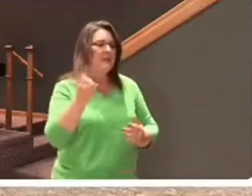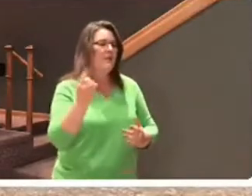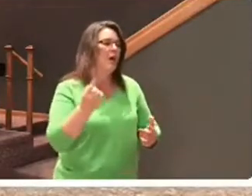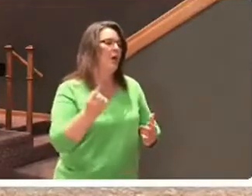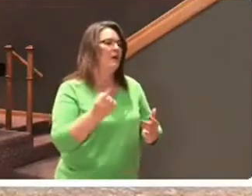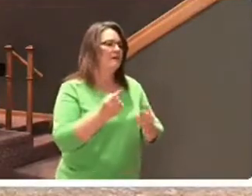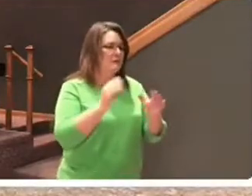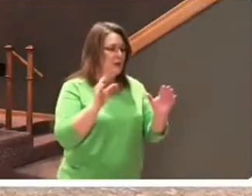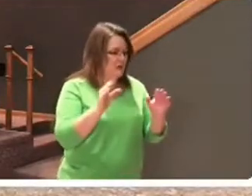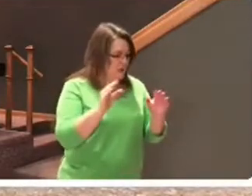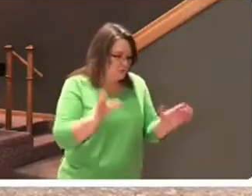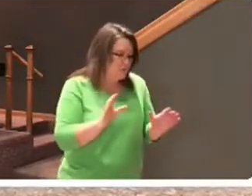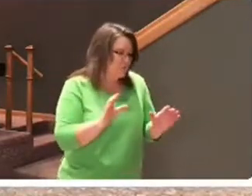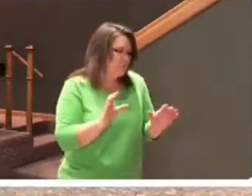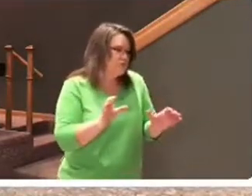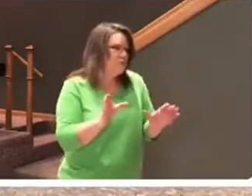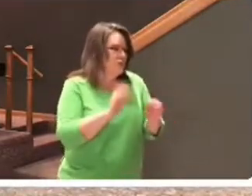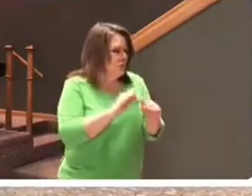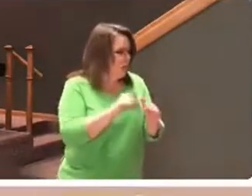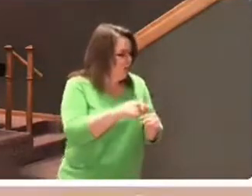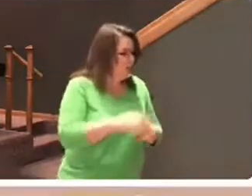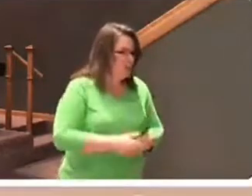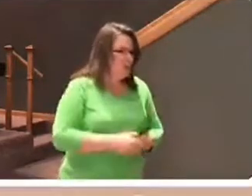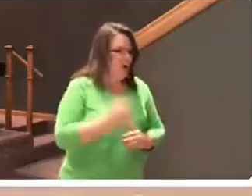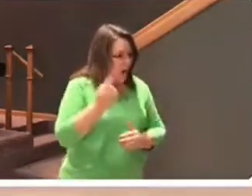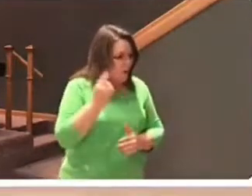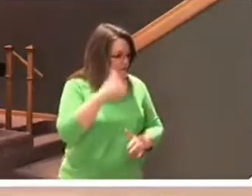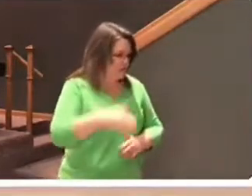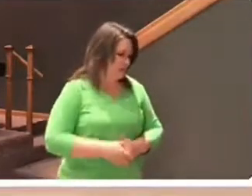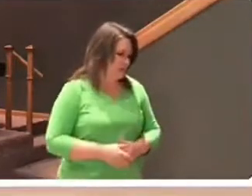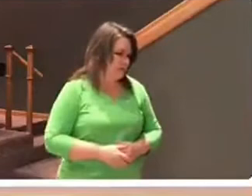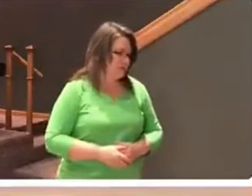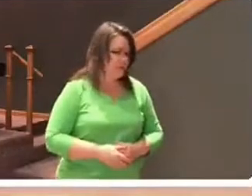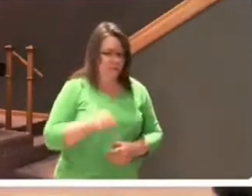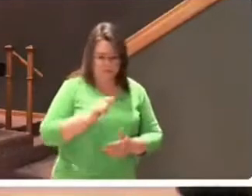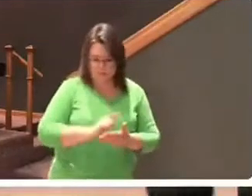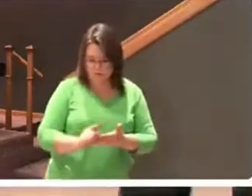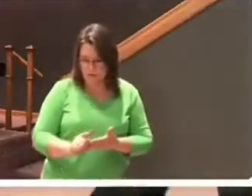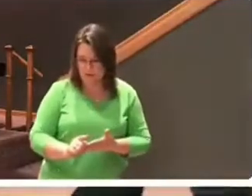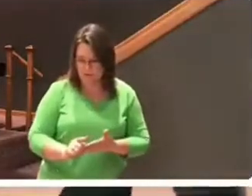outdo you. Always. So this week,